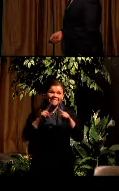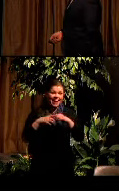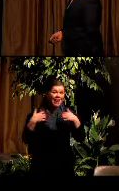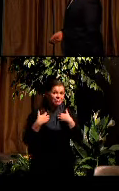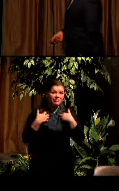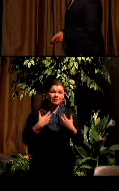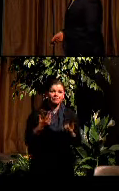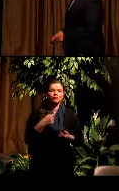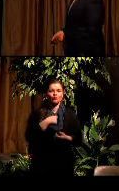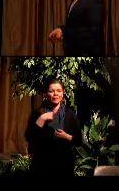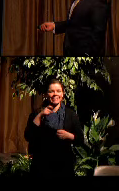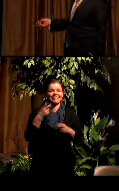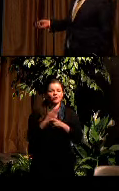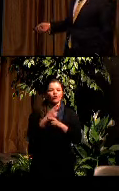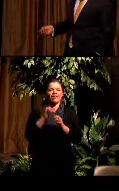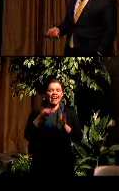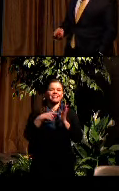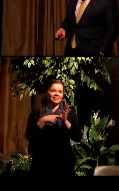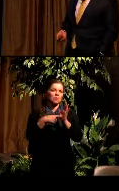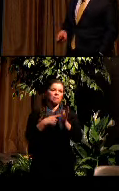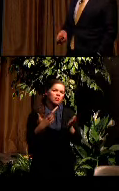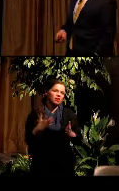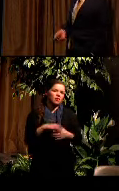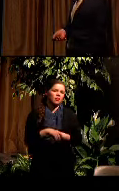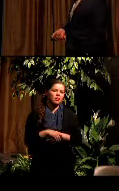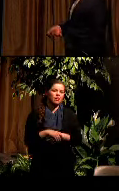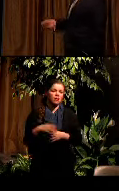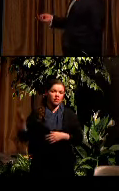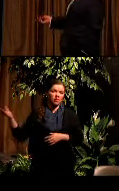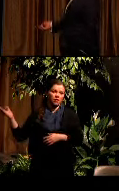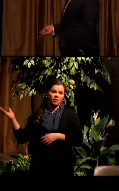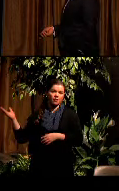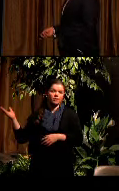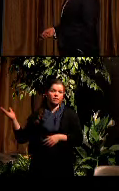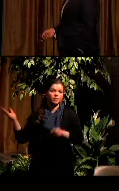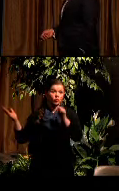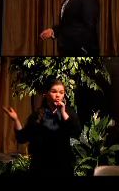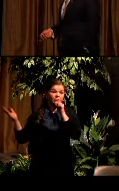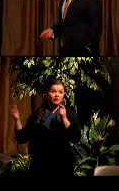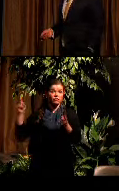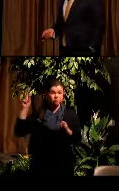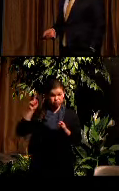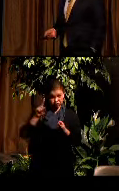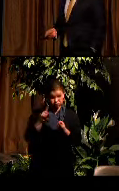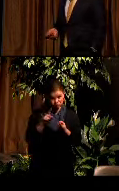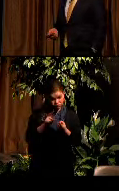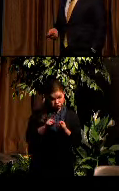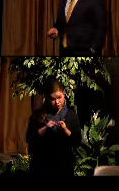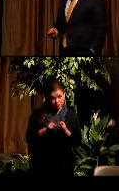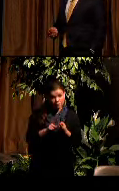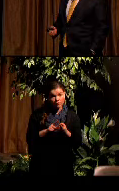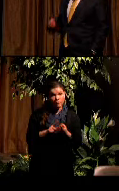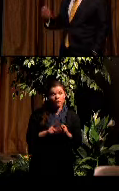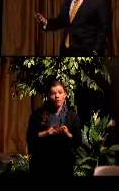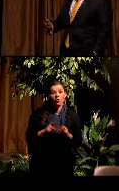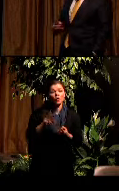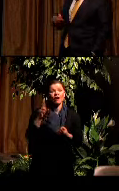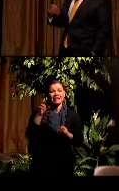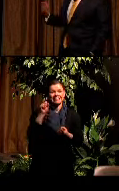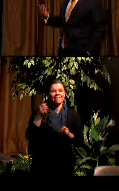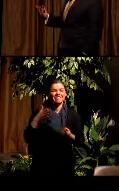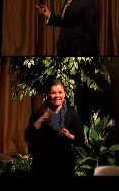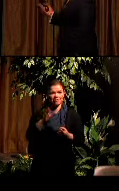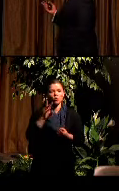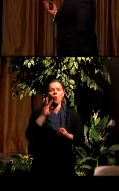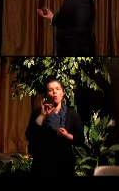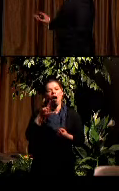an example. American oyster catchers were also declining until National Fish and Wildlife Foundation, U.S. Fish and Wildlife Service, put together